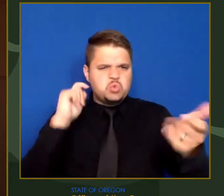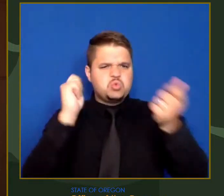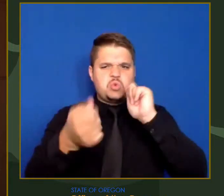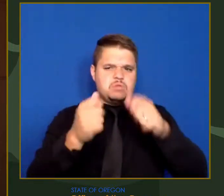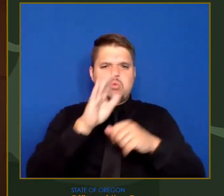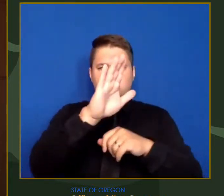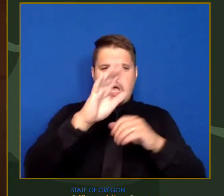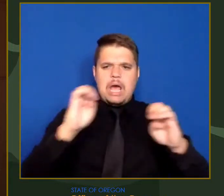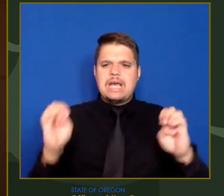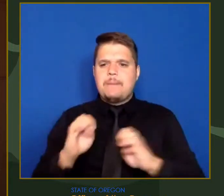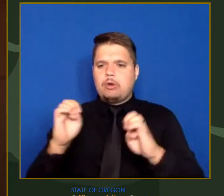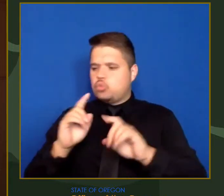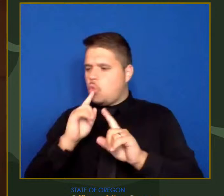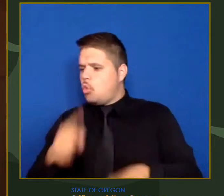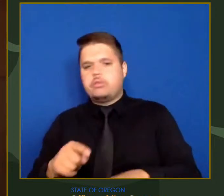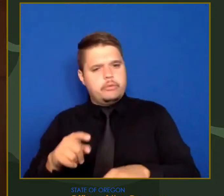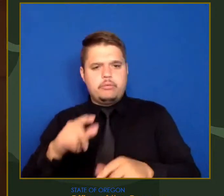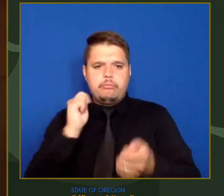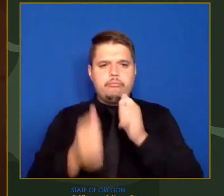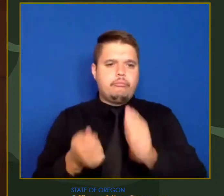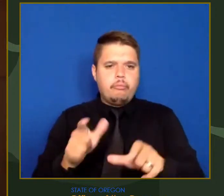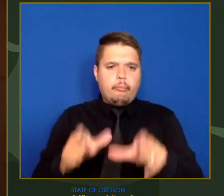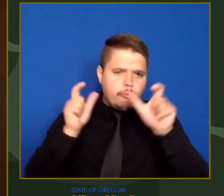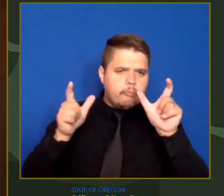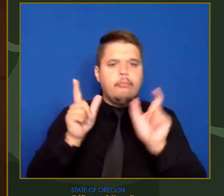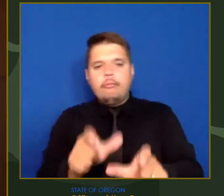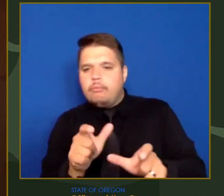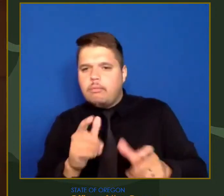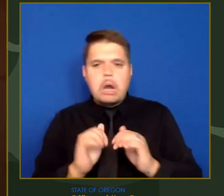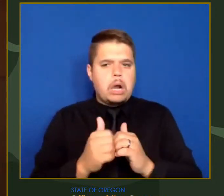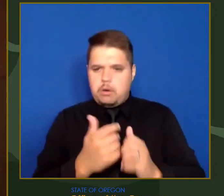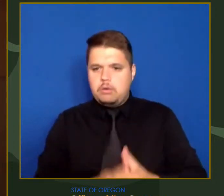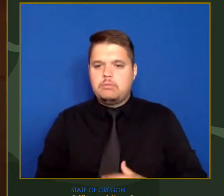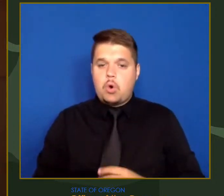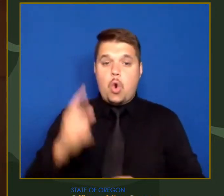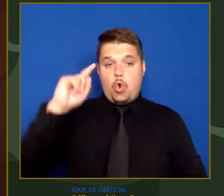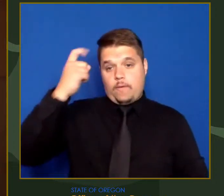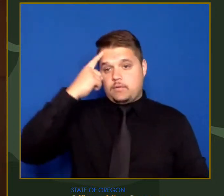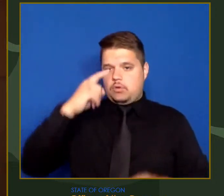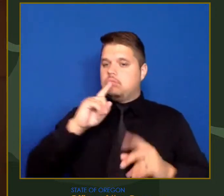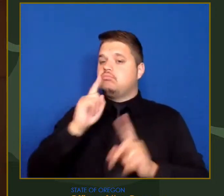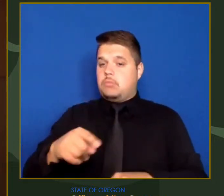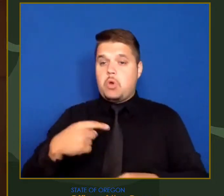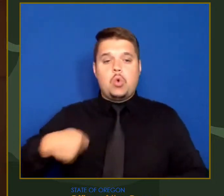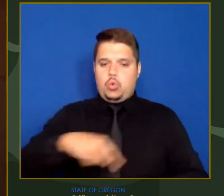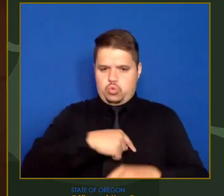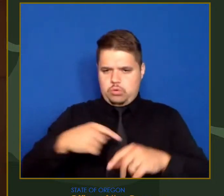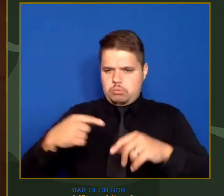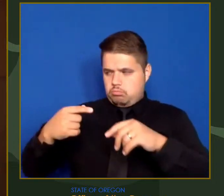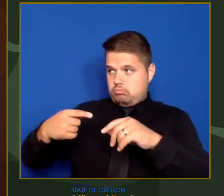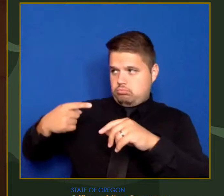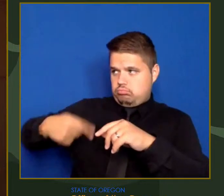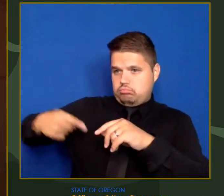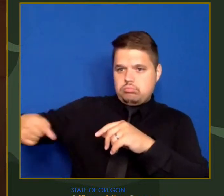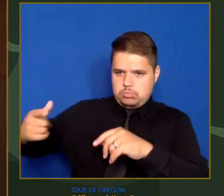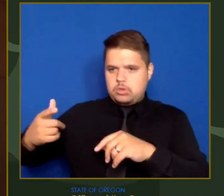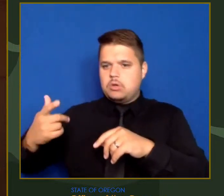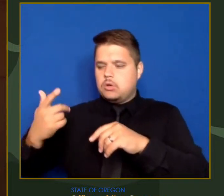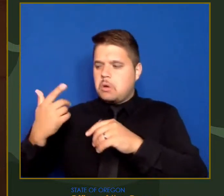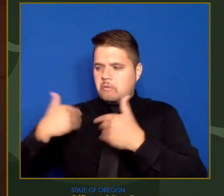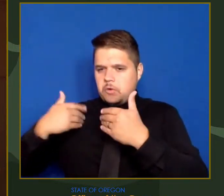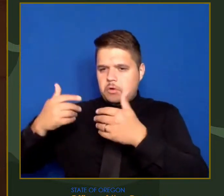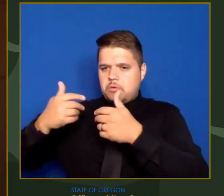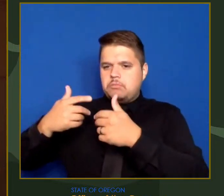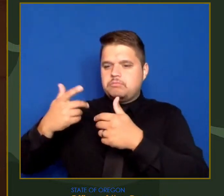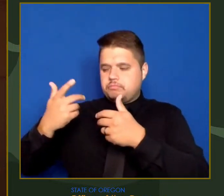Well, we're certainly exploring the legal ramifications, and we'll be making a decision closer to that time frame. But what I will